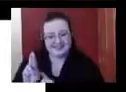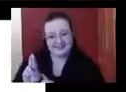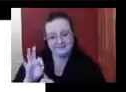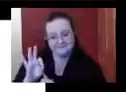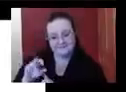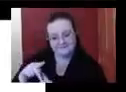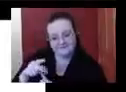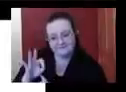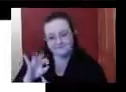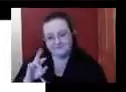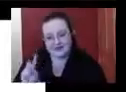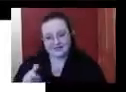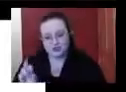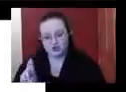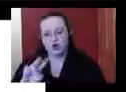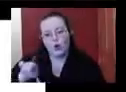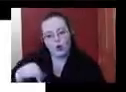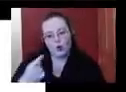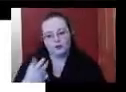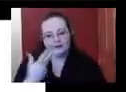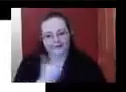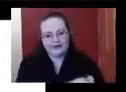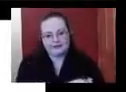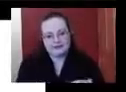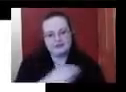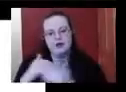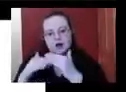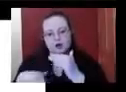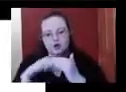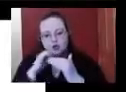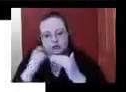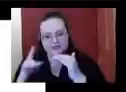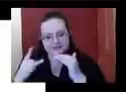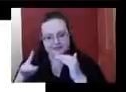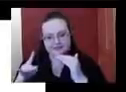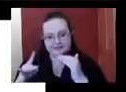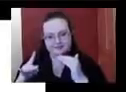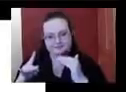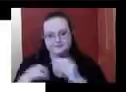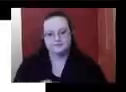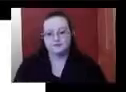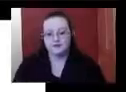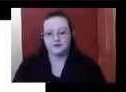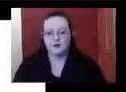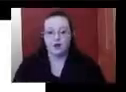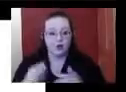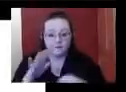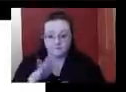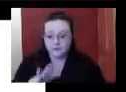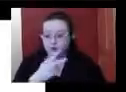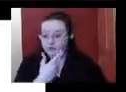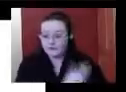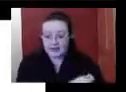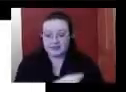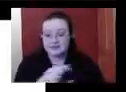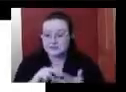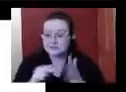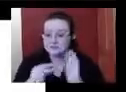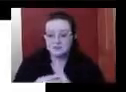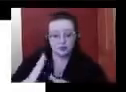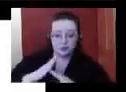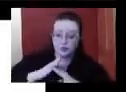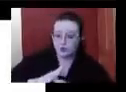for individuals under the age of 18. Being fully vaccinated not only protects children and youth against